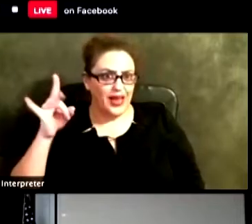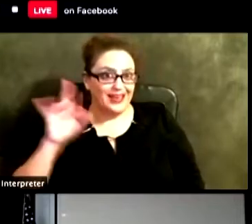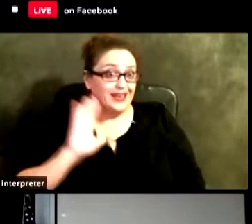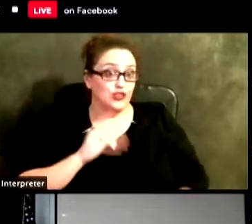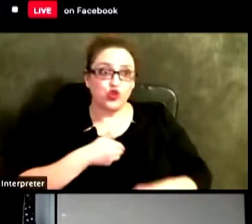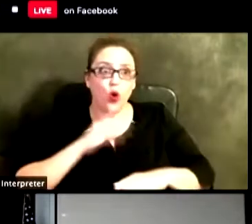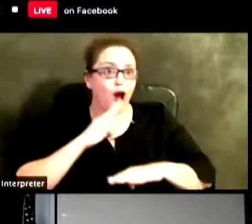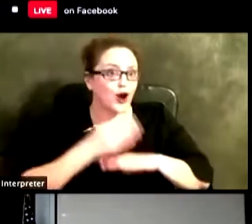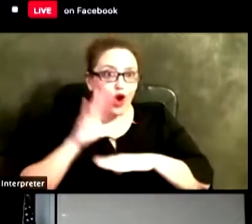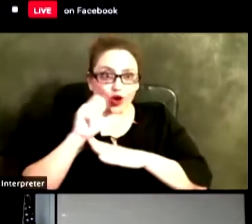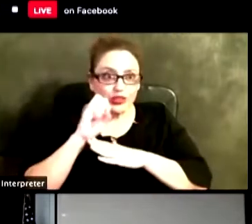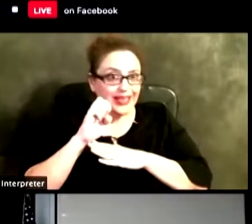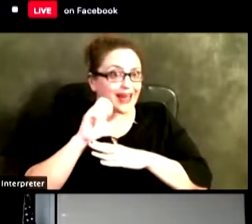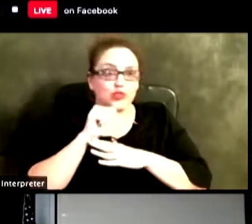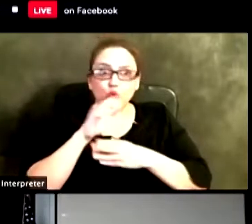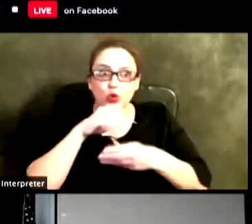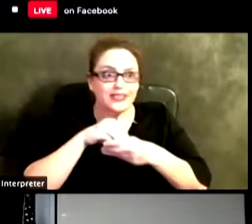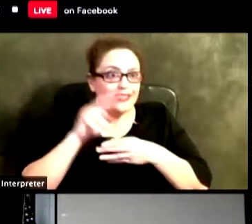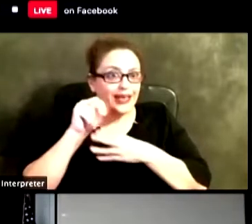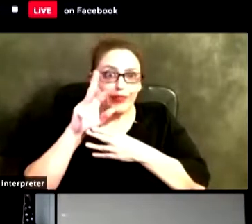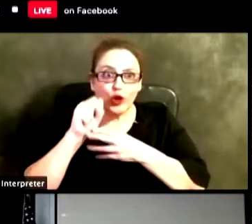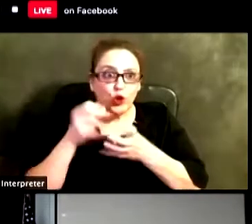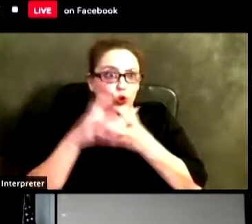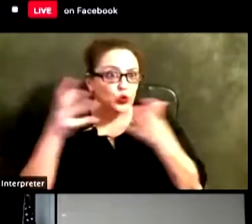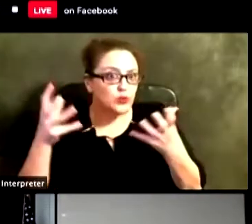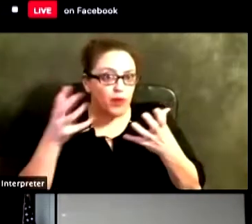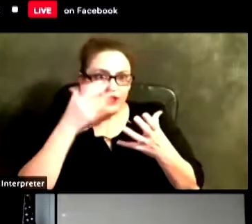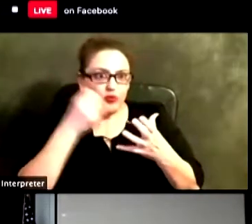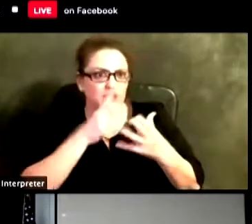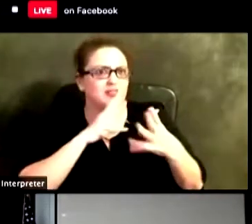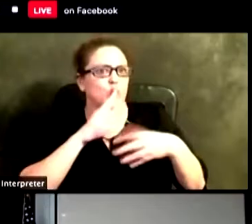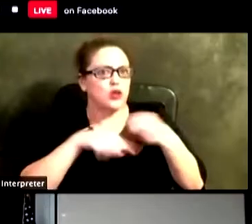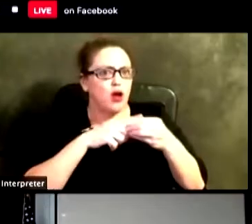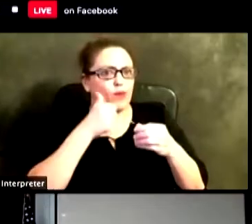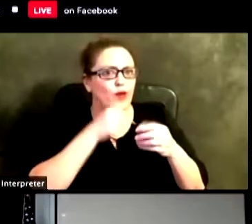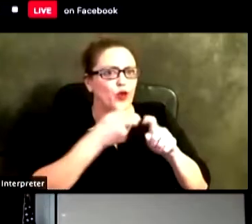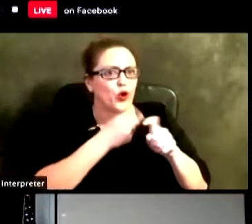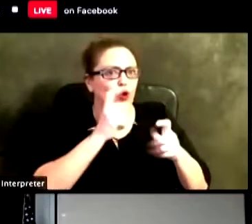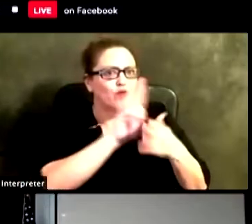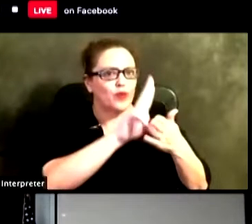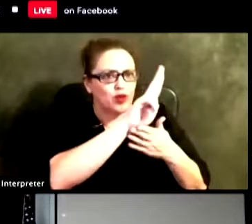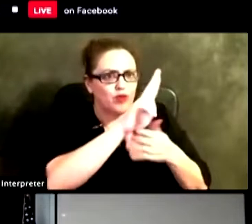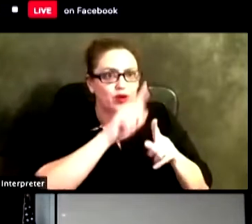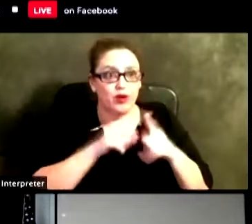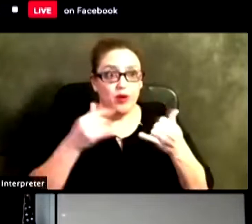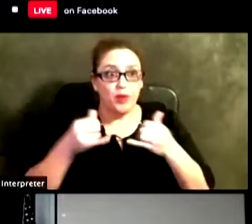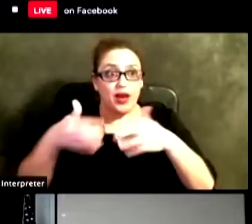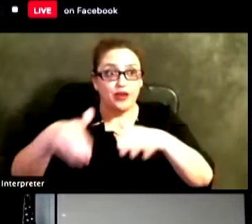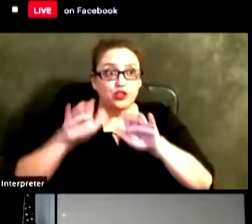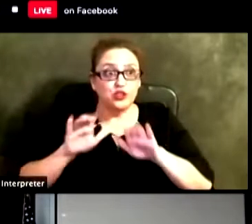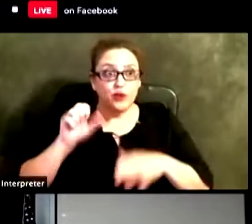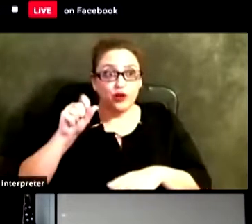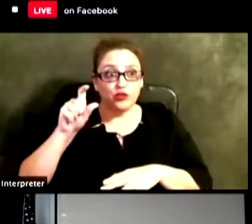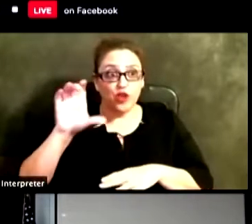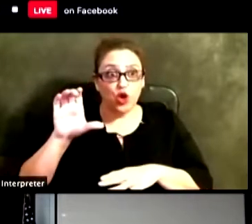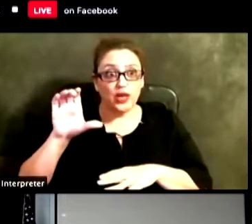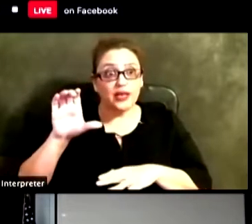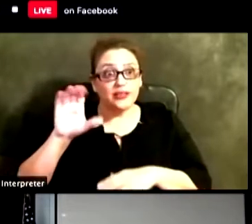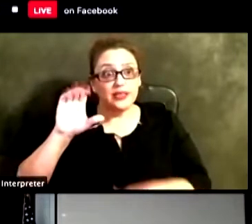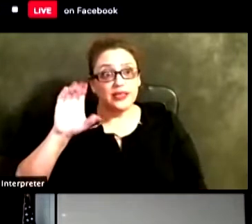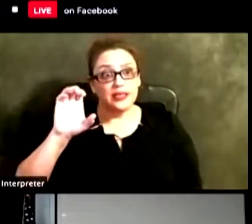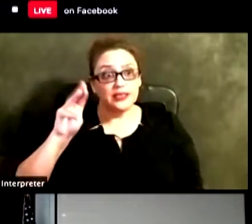much. So a lot of people did not ever hear about it. But she's now buried in the Salt Lake City Cemetery. And her